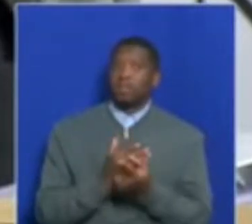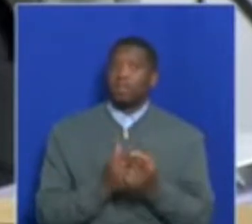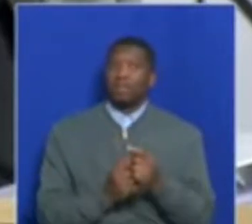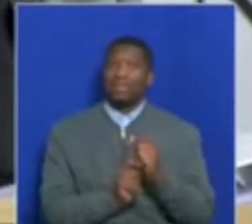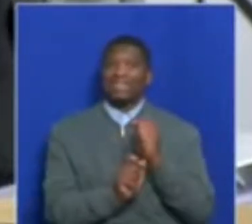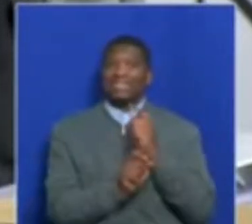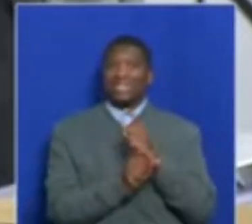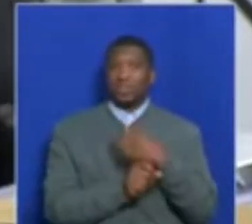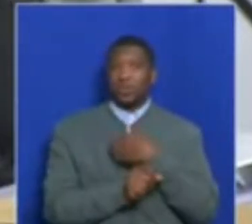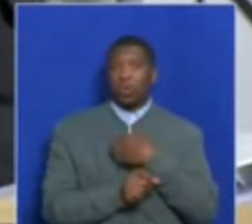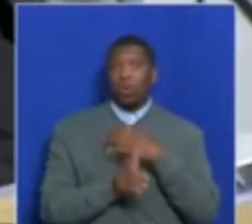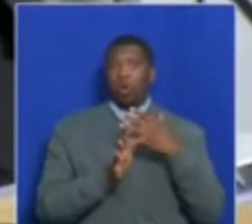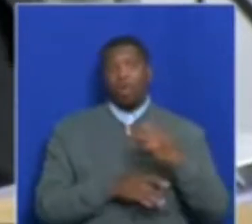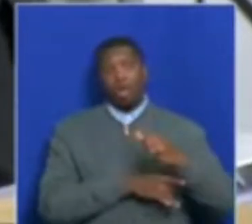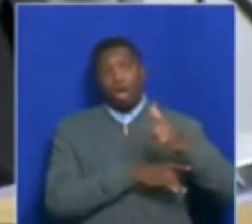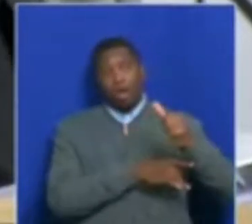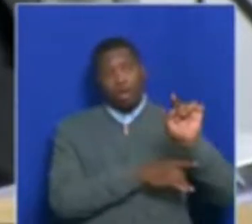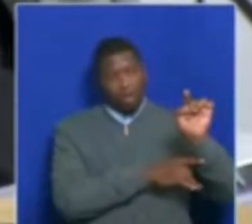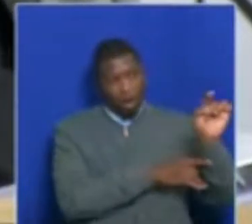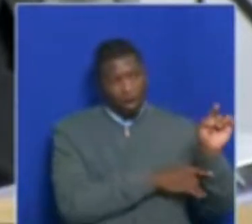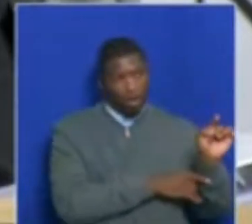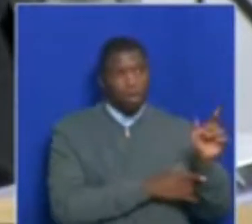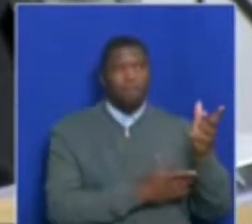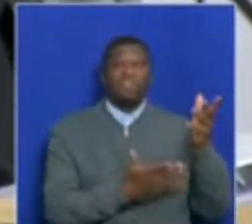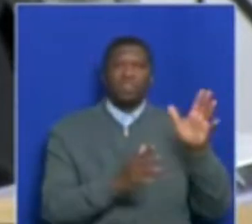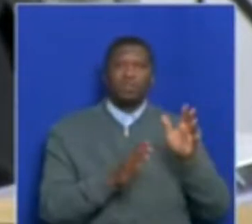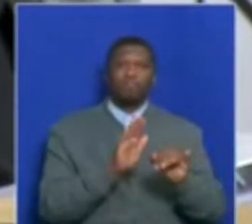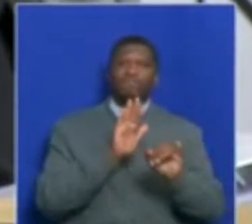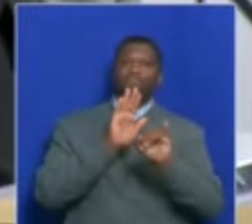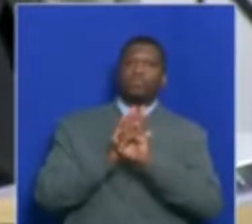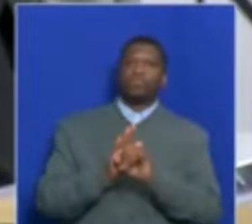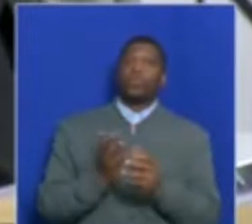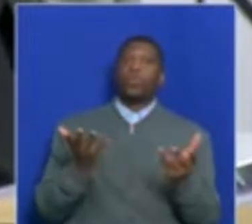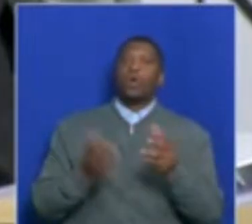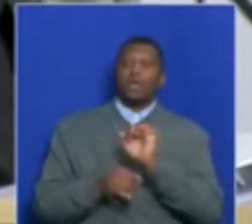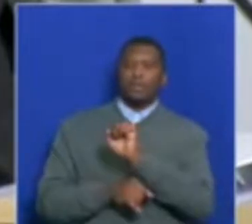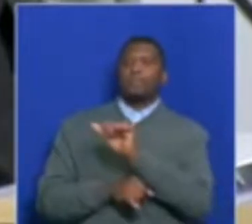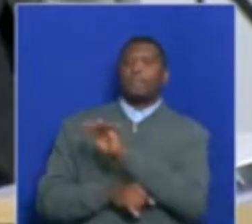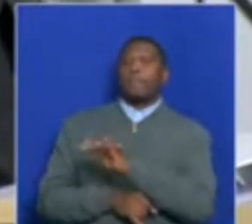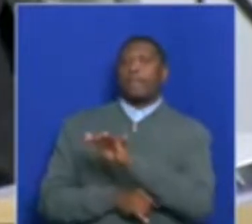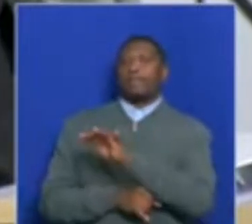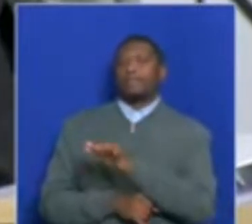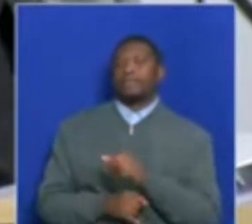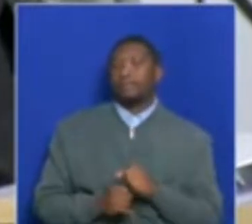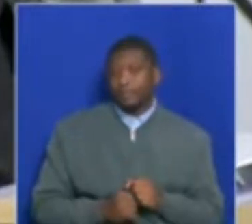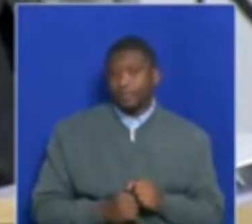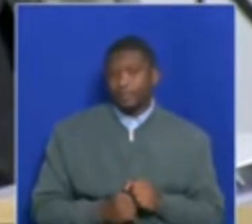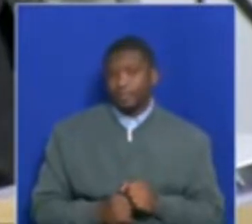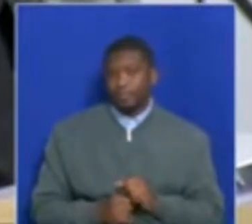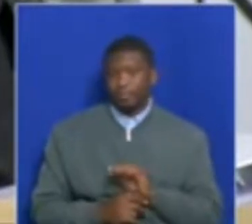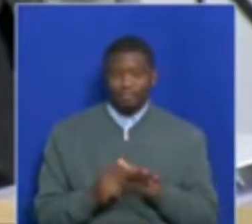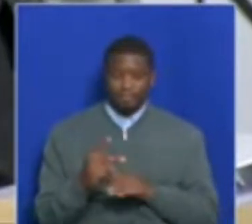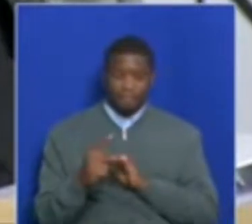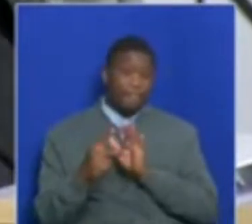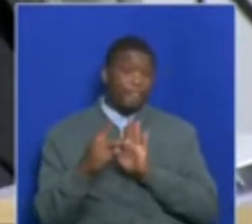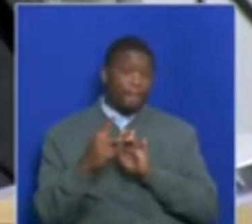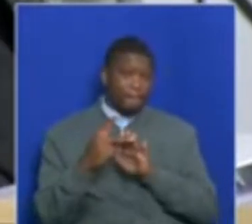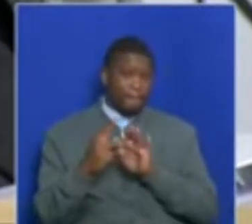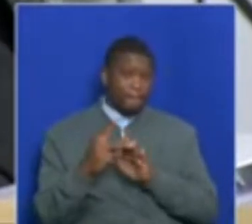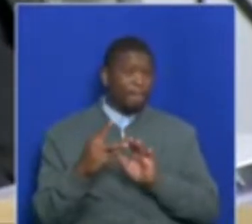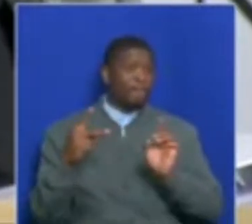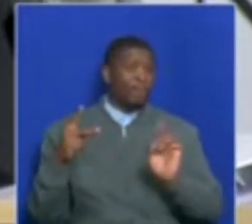would have probably identified where he went to. The second aspect is that